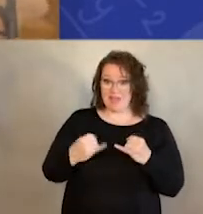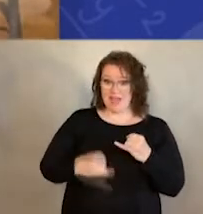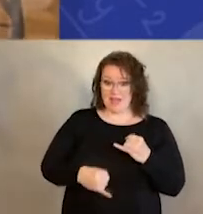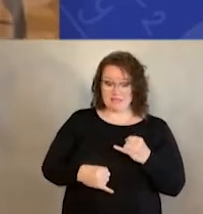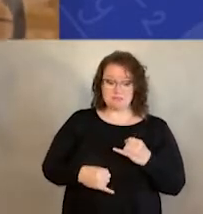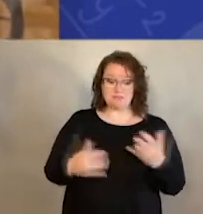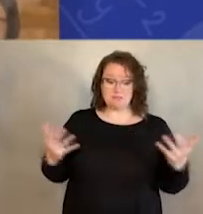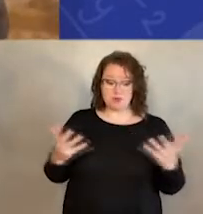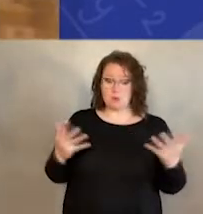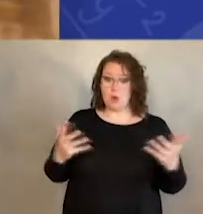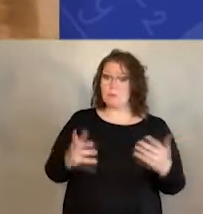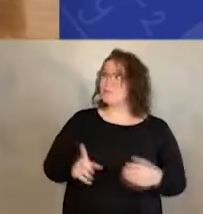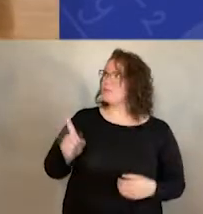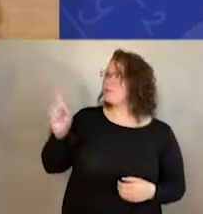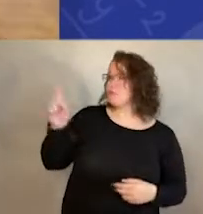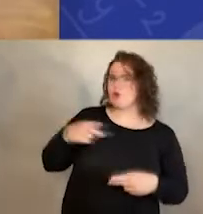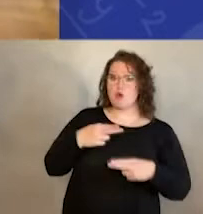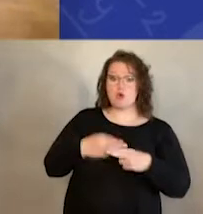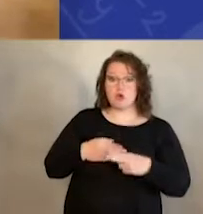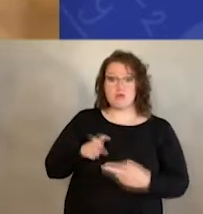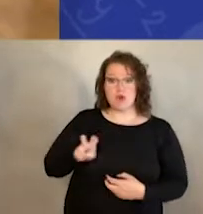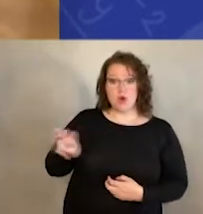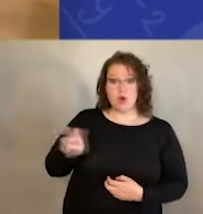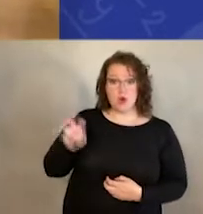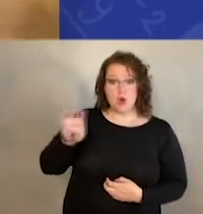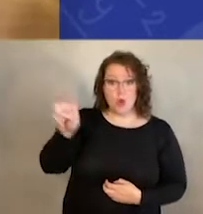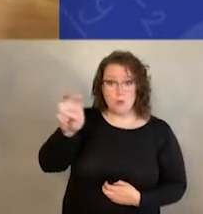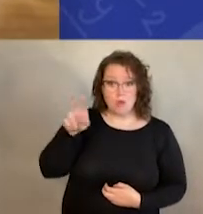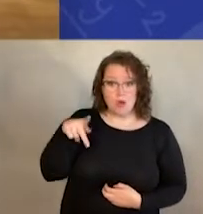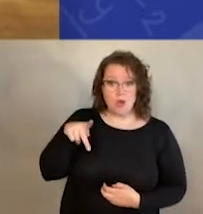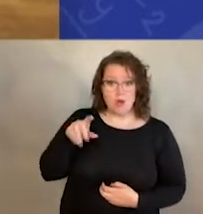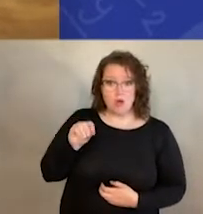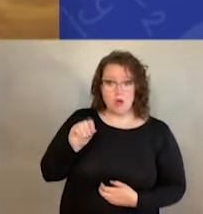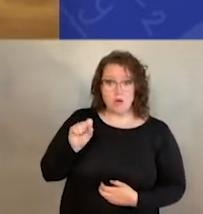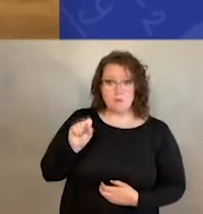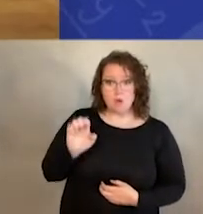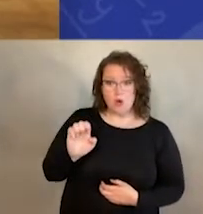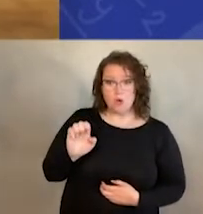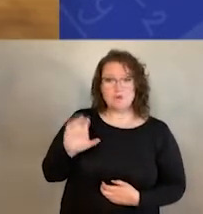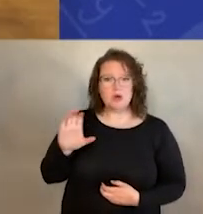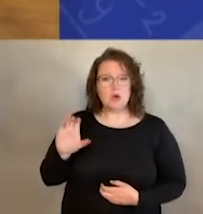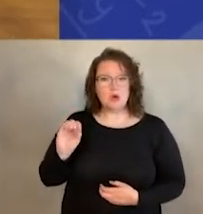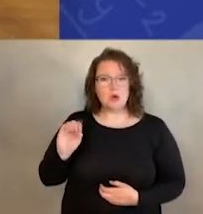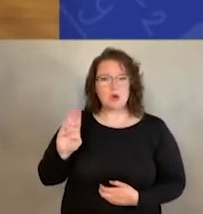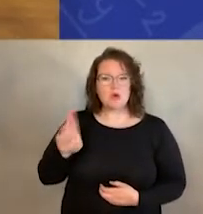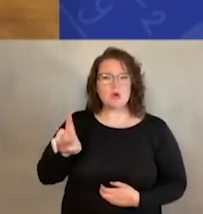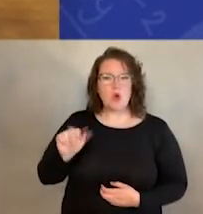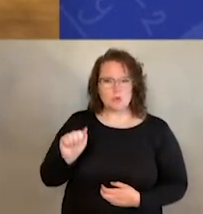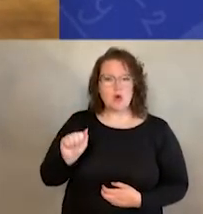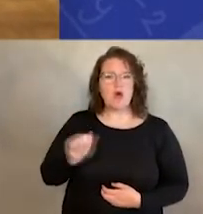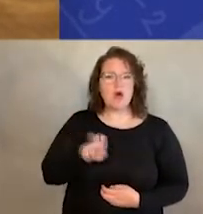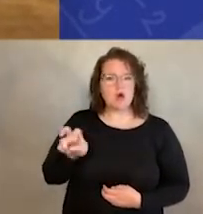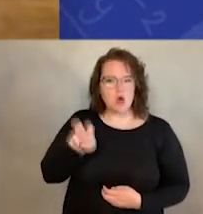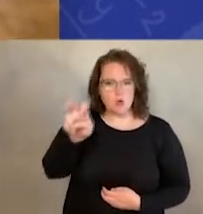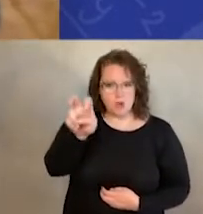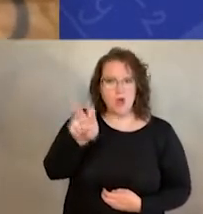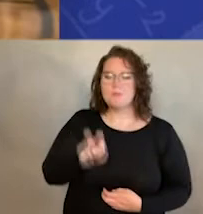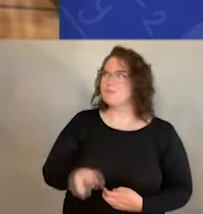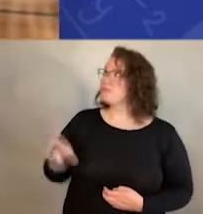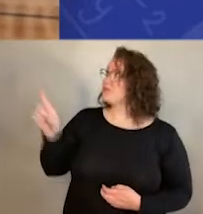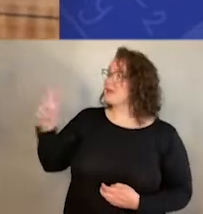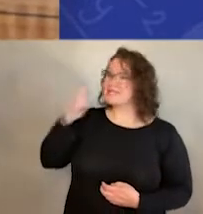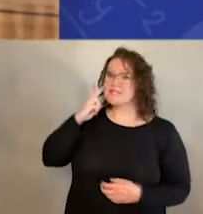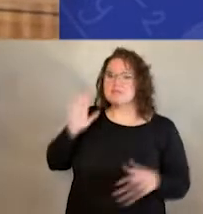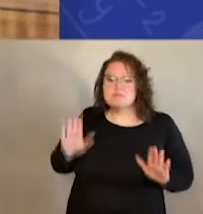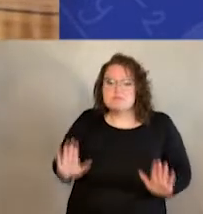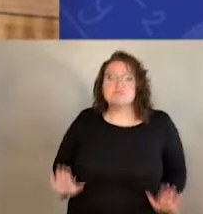pose is our cobra pose. Coach Macy's moved. She's got her legs on the ground. She's using her arms to prop her upper body up.